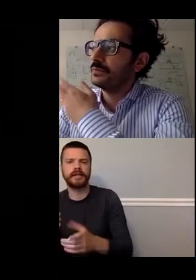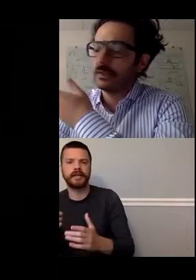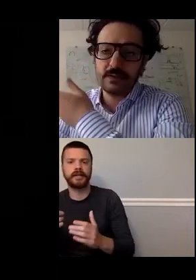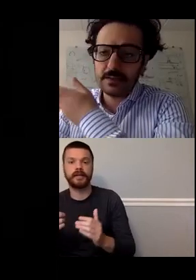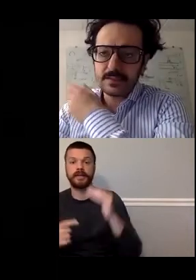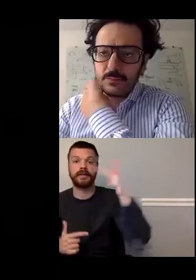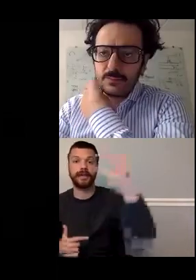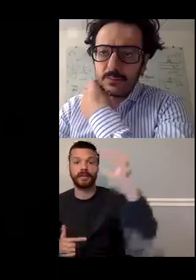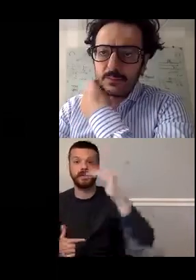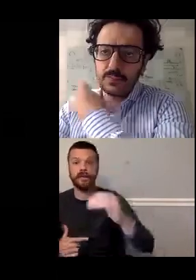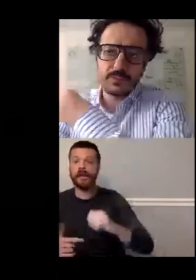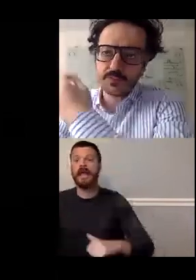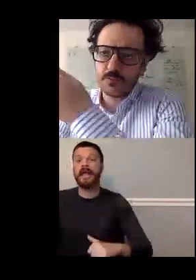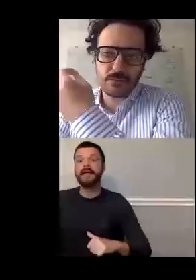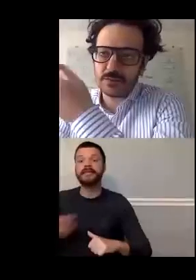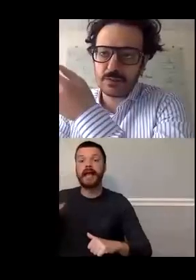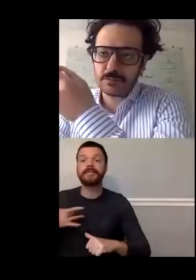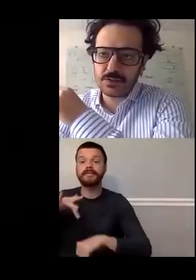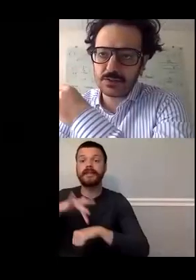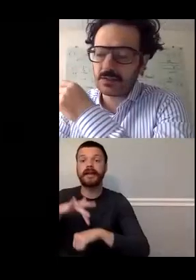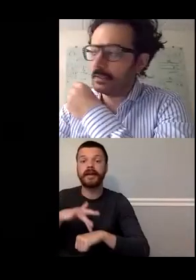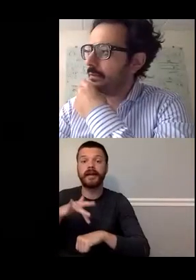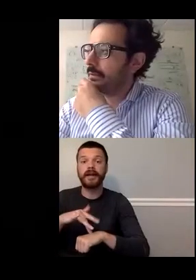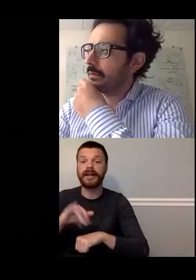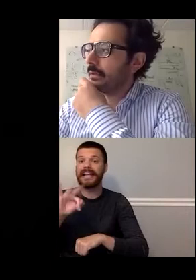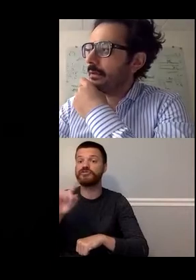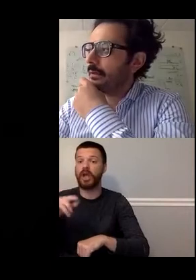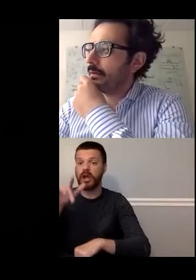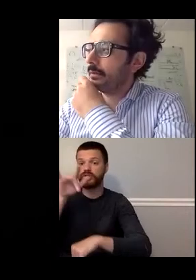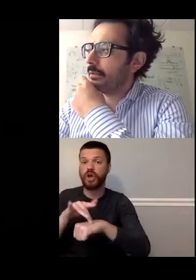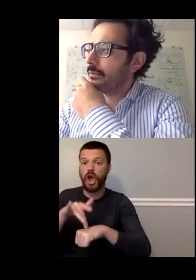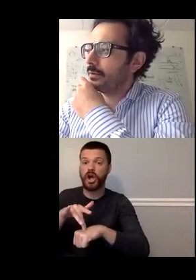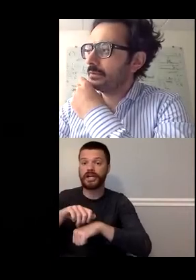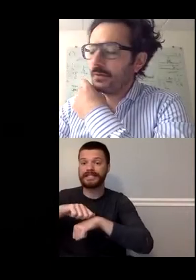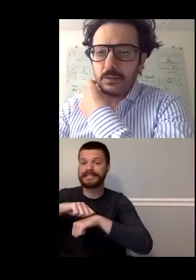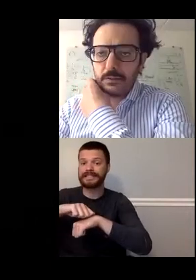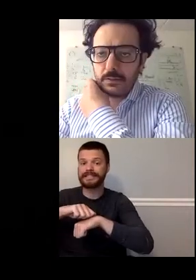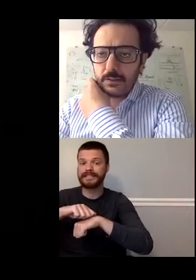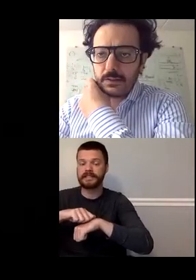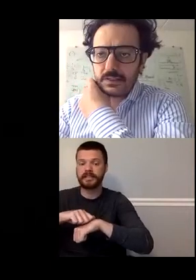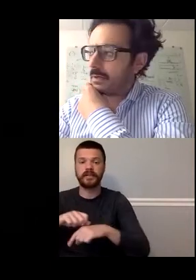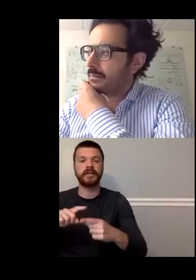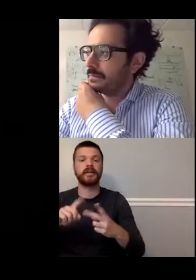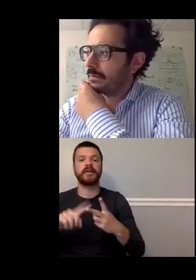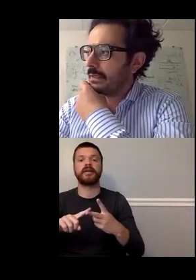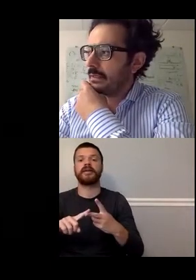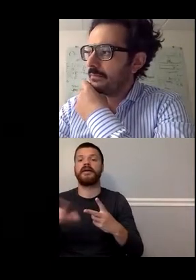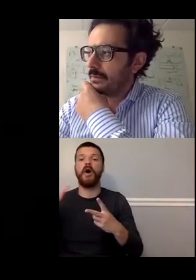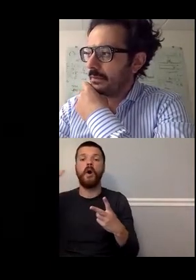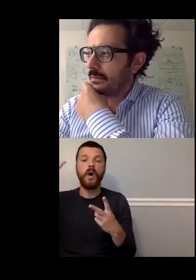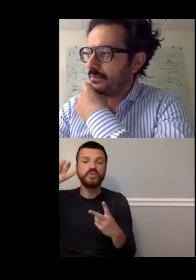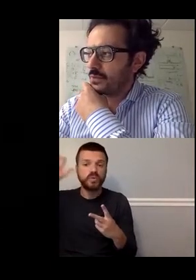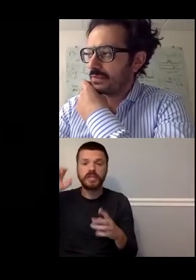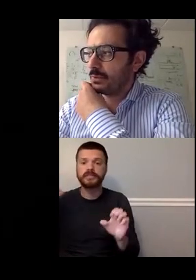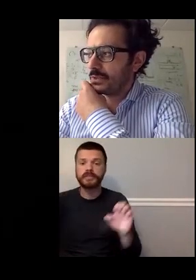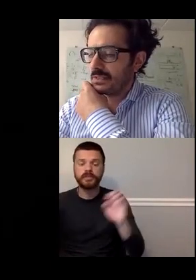you do tactile stimulation to the periphery, so if you simply touch the skin, in auditory experiments, and